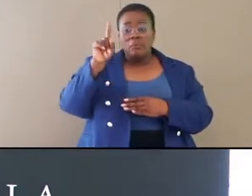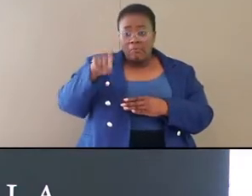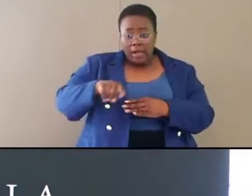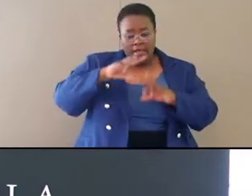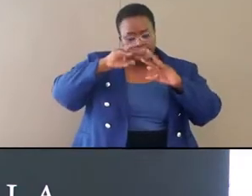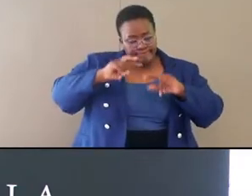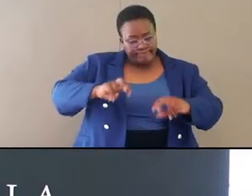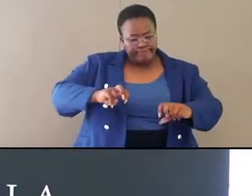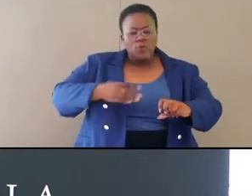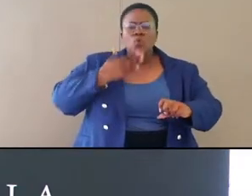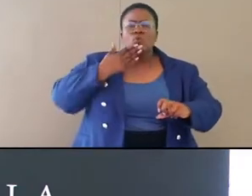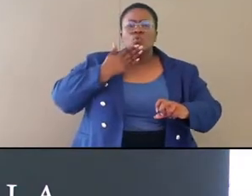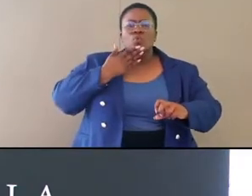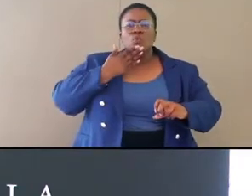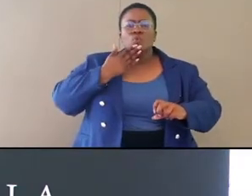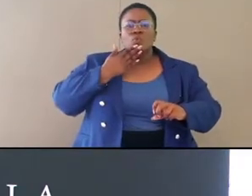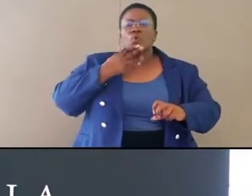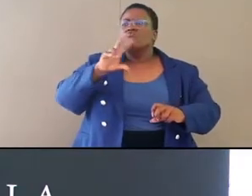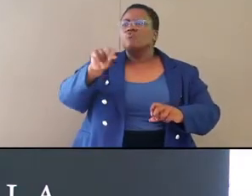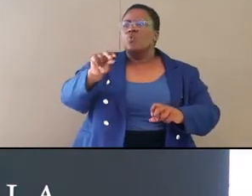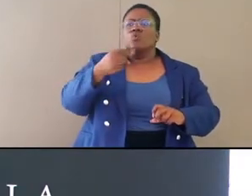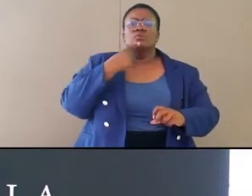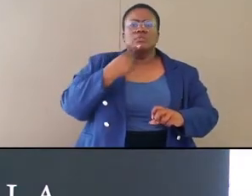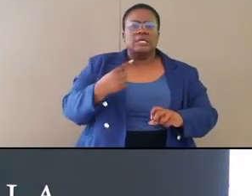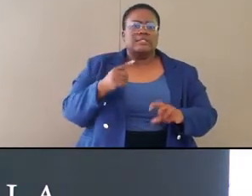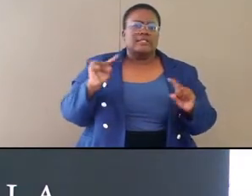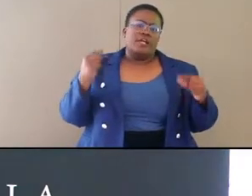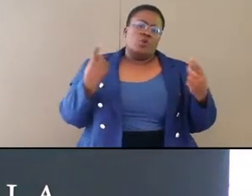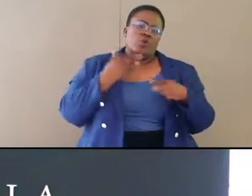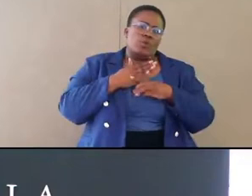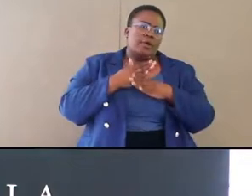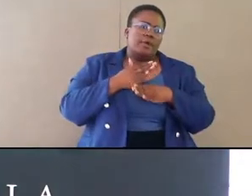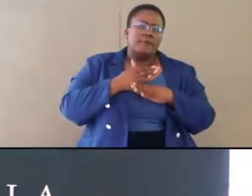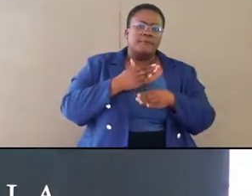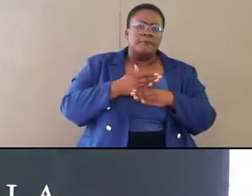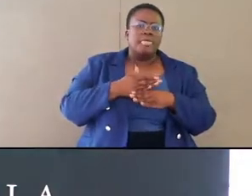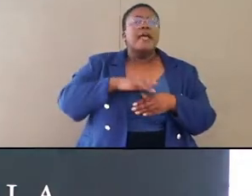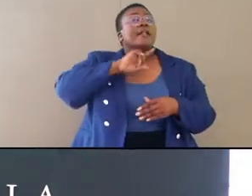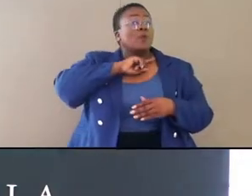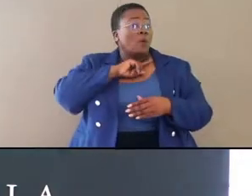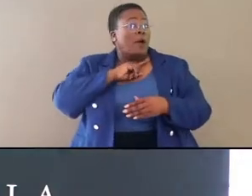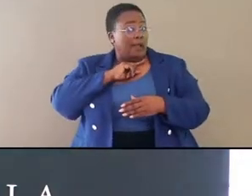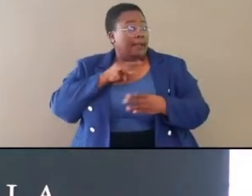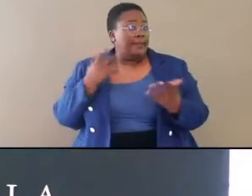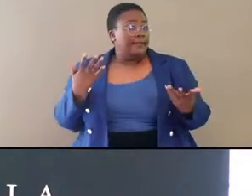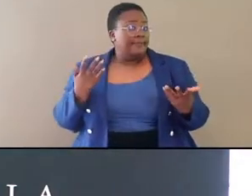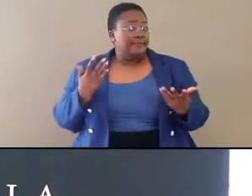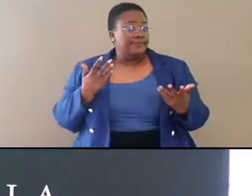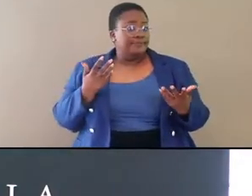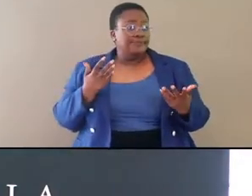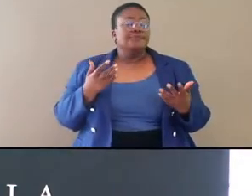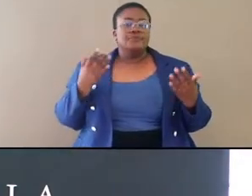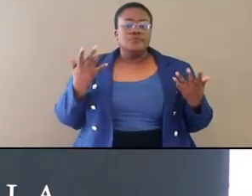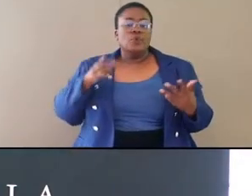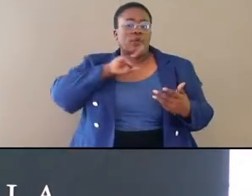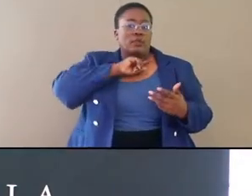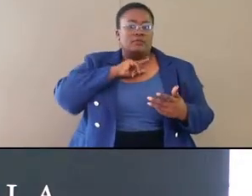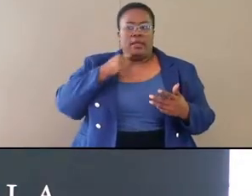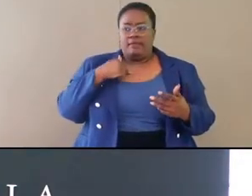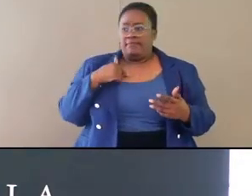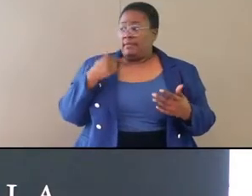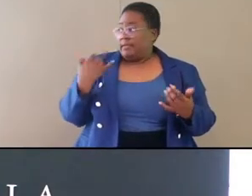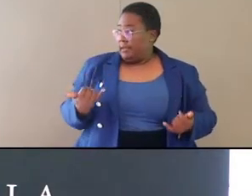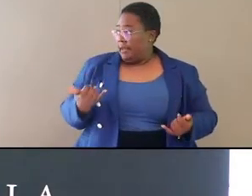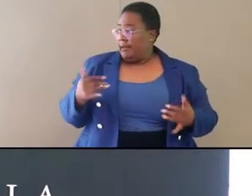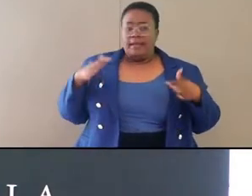out who is it that's saying, no, it cannot work and why can't it work. And that's why I'm happy that here